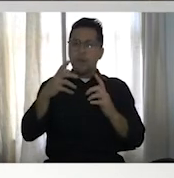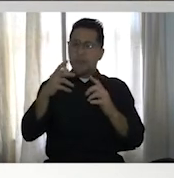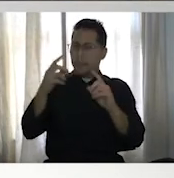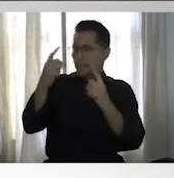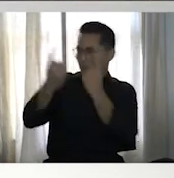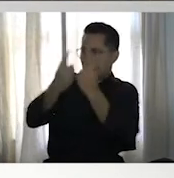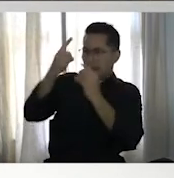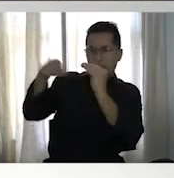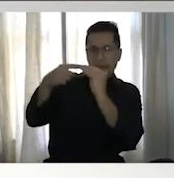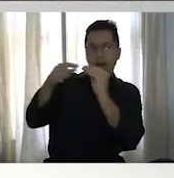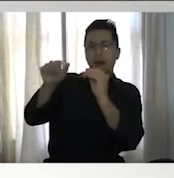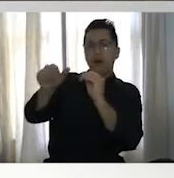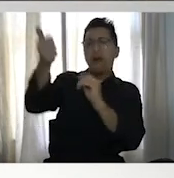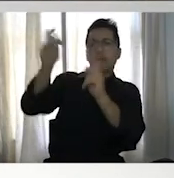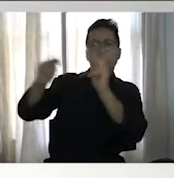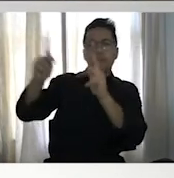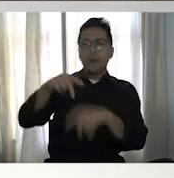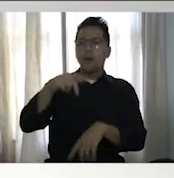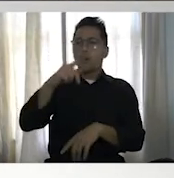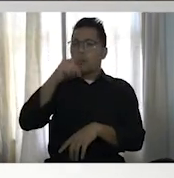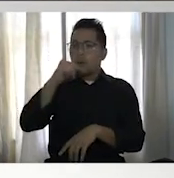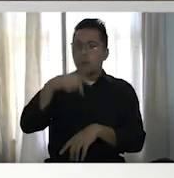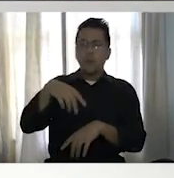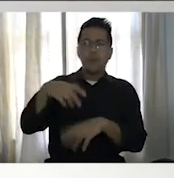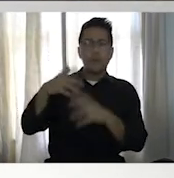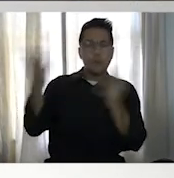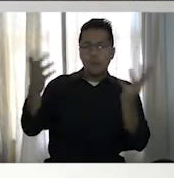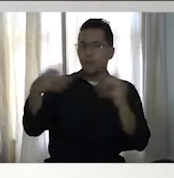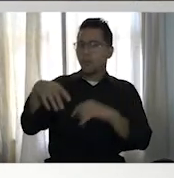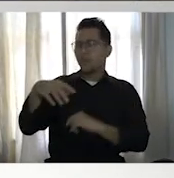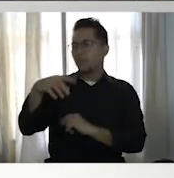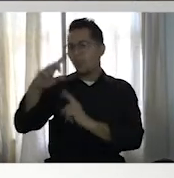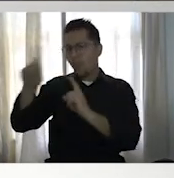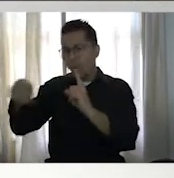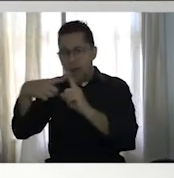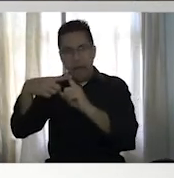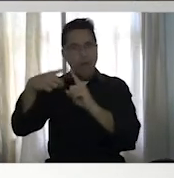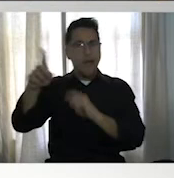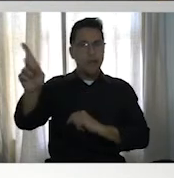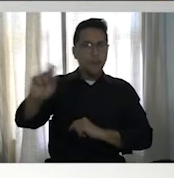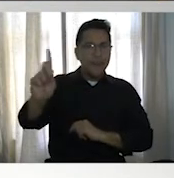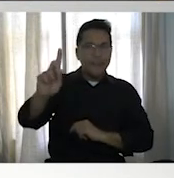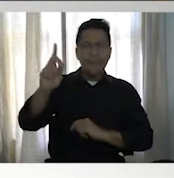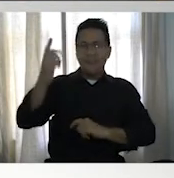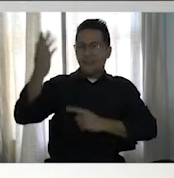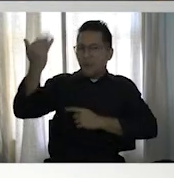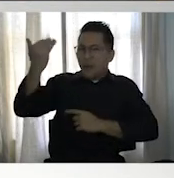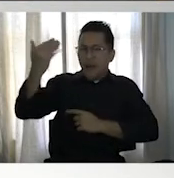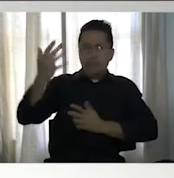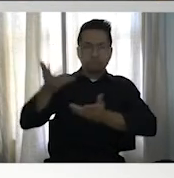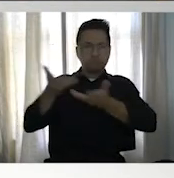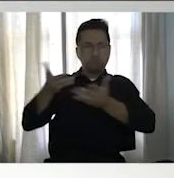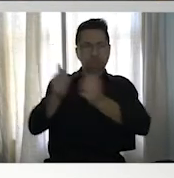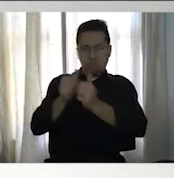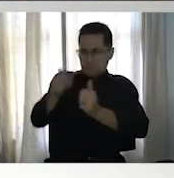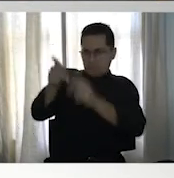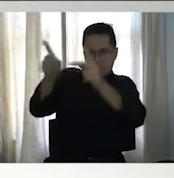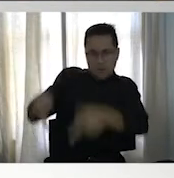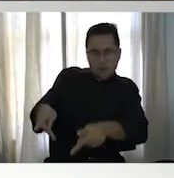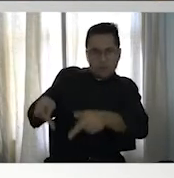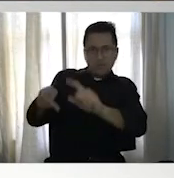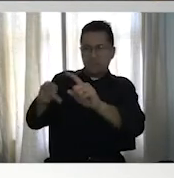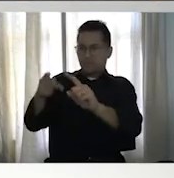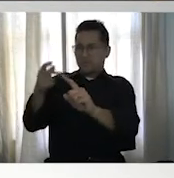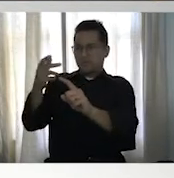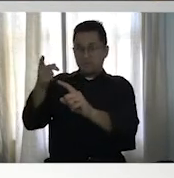We want them to think about the who, what, when, where, why they are communicating with that person? What is the